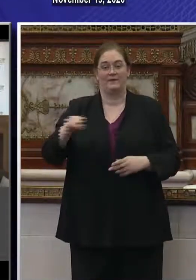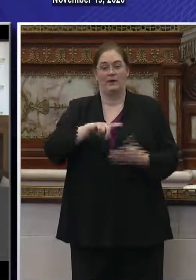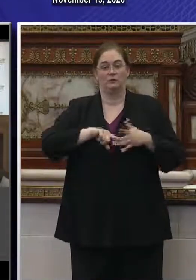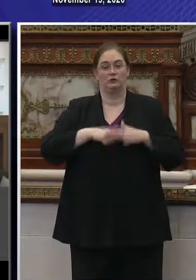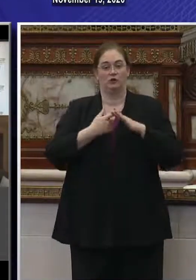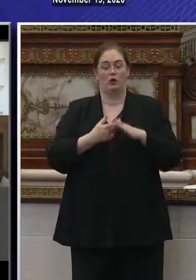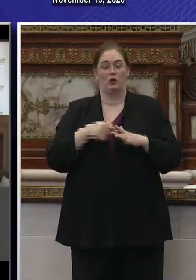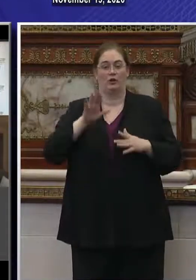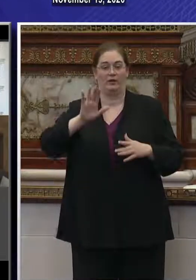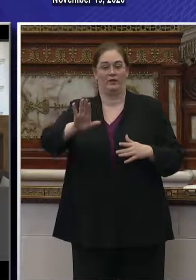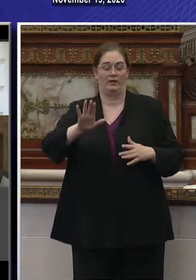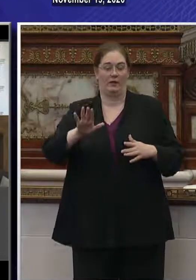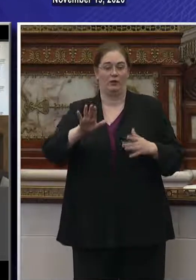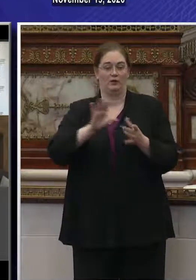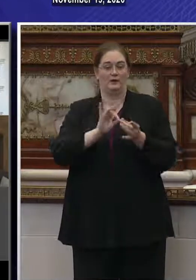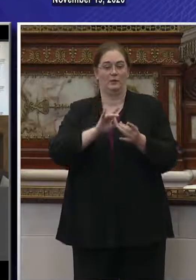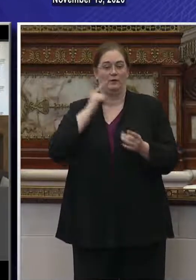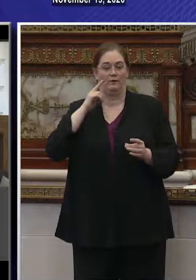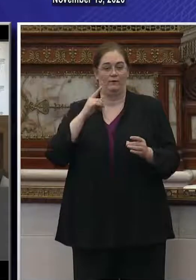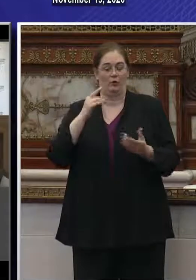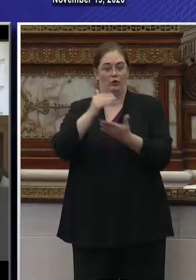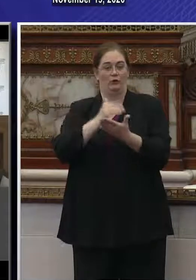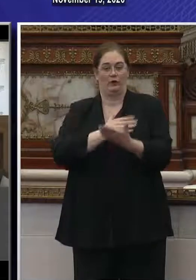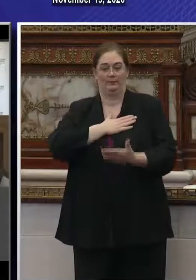testimony for the record?